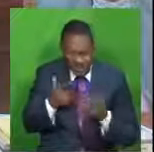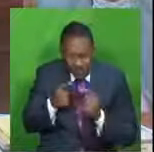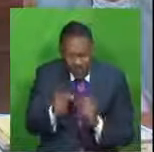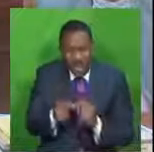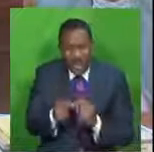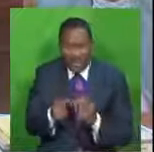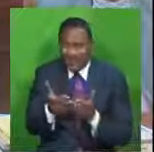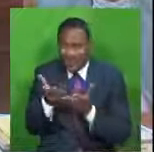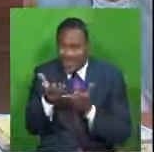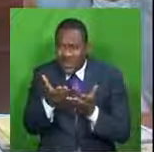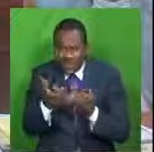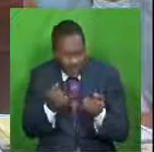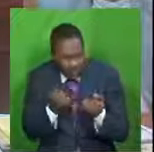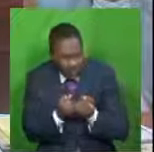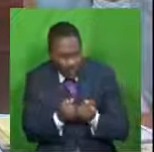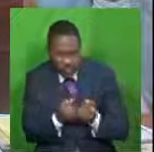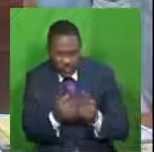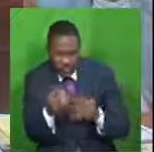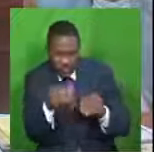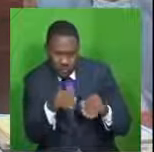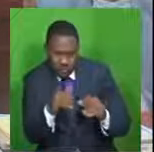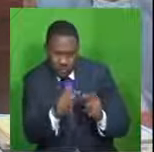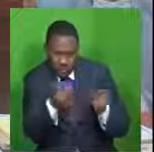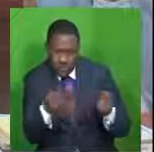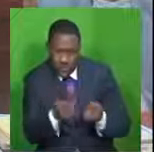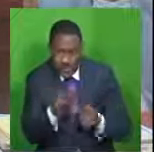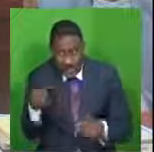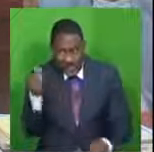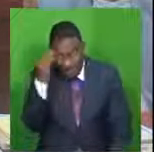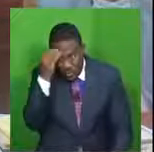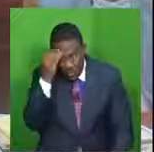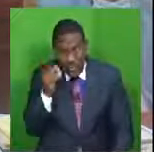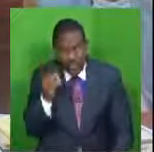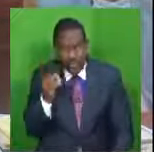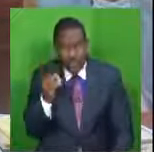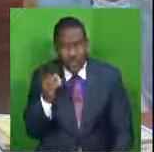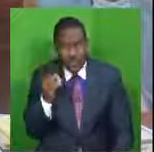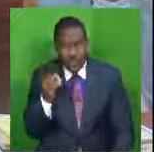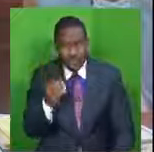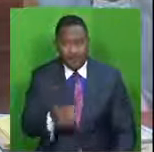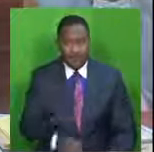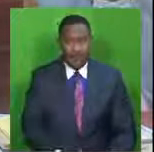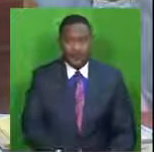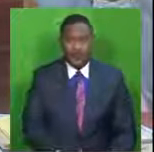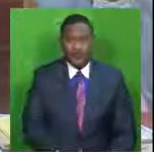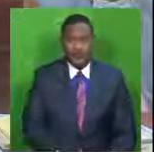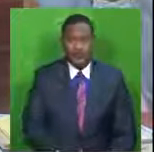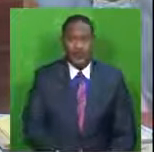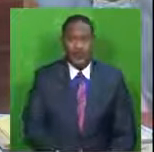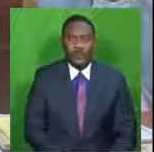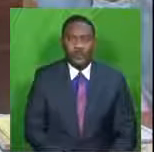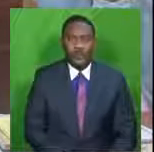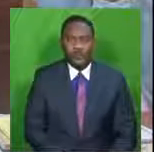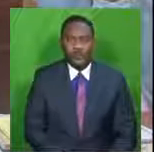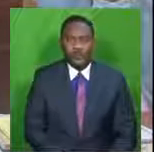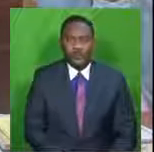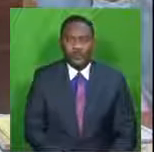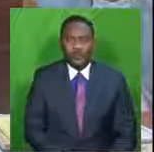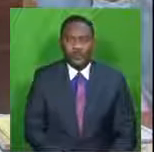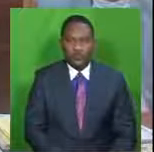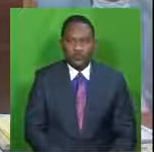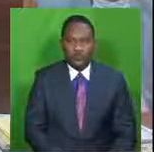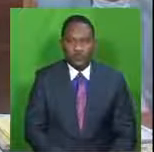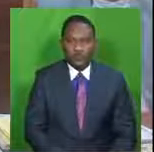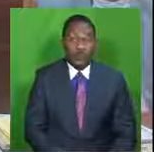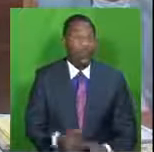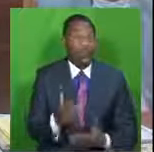your technical bench. And Mr. Speaker, he knows what I'm talking about. There's been instances where they need to make critical